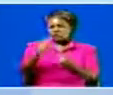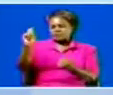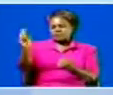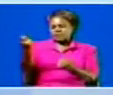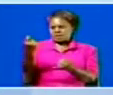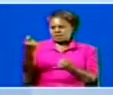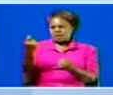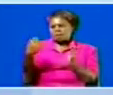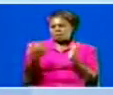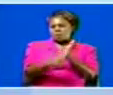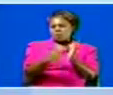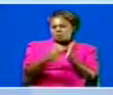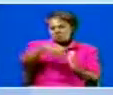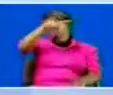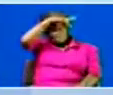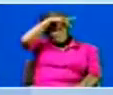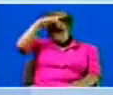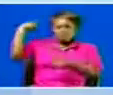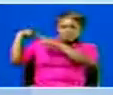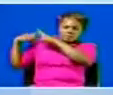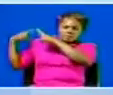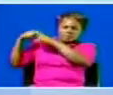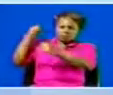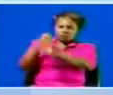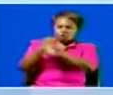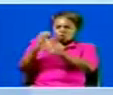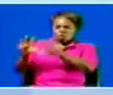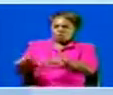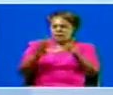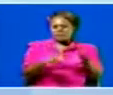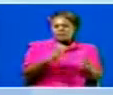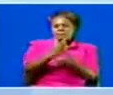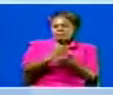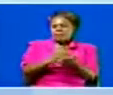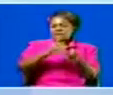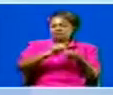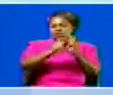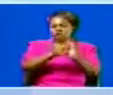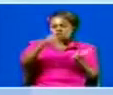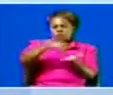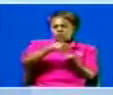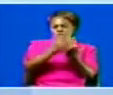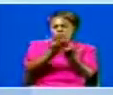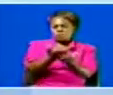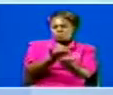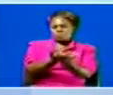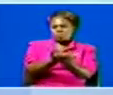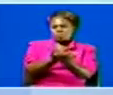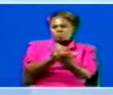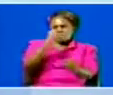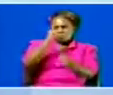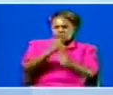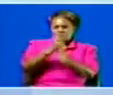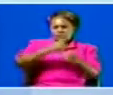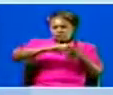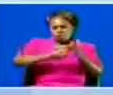the tribulations graduates undergo in the job market. Matiang'i says part of the reforms include the proposal to include performance